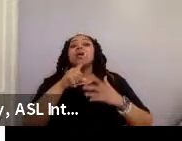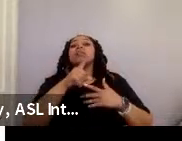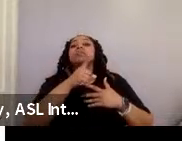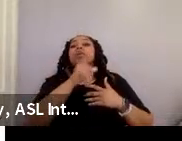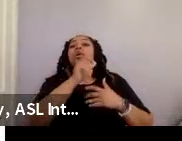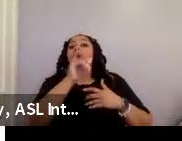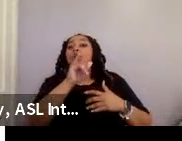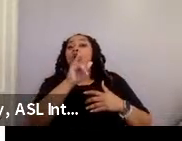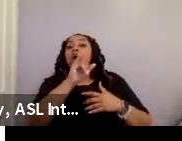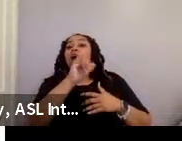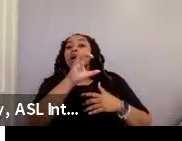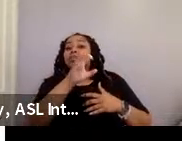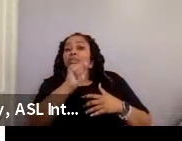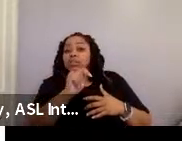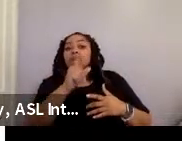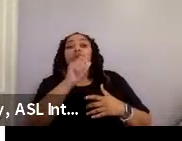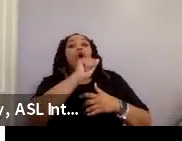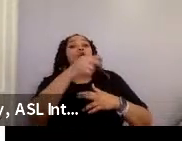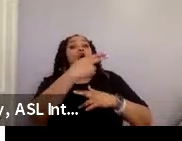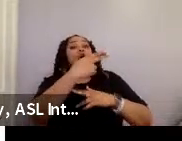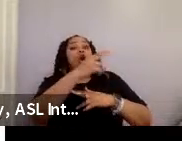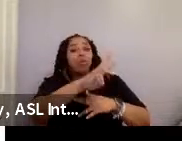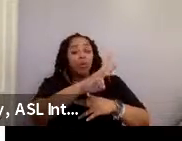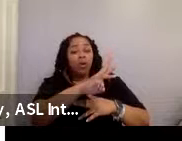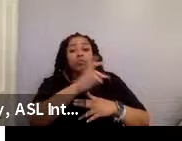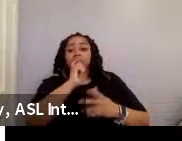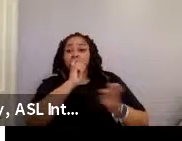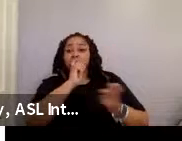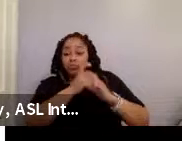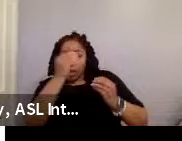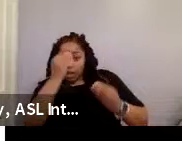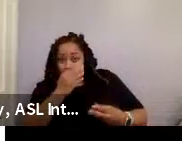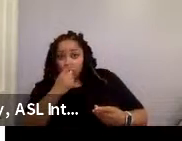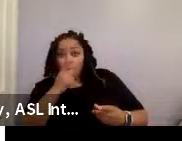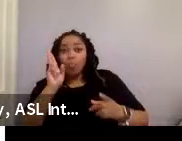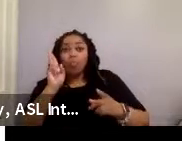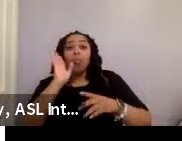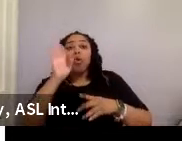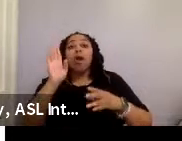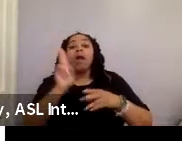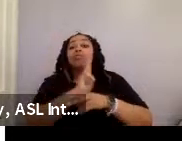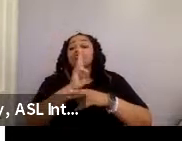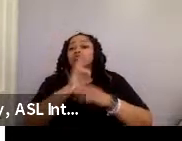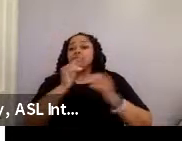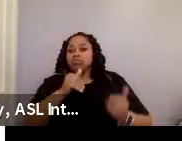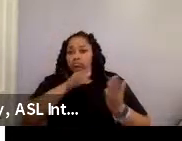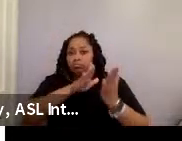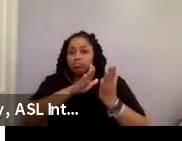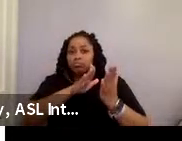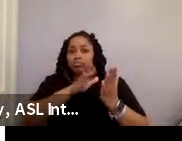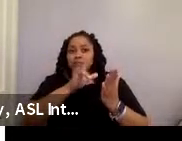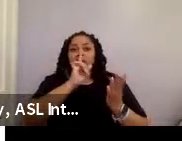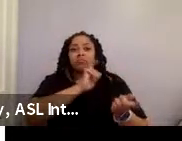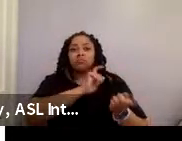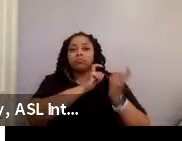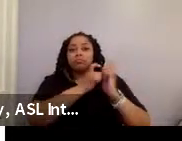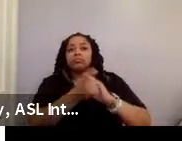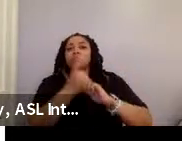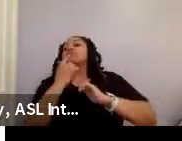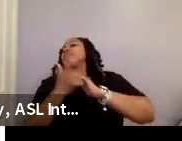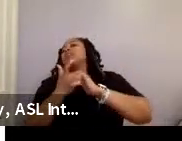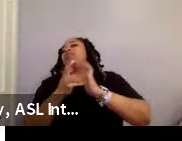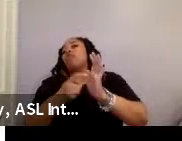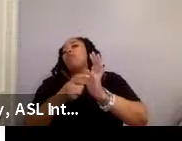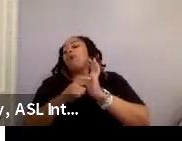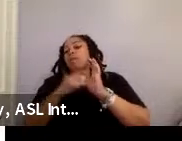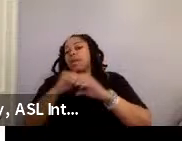hardware and they transmit information or they have a user interface. They shall conform to the technical requirements